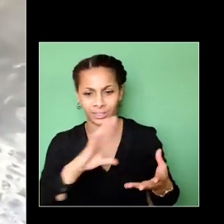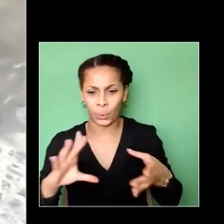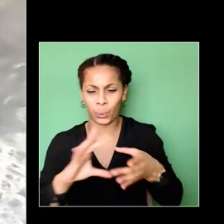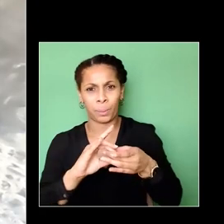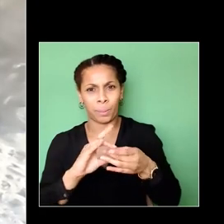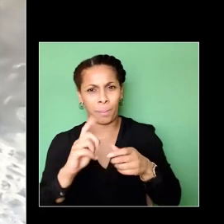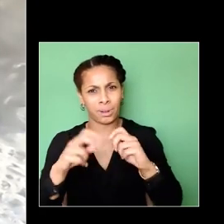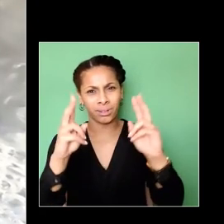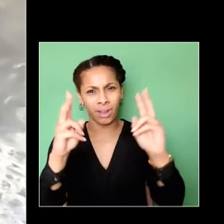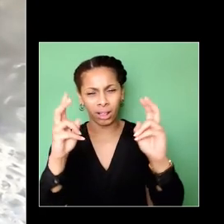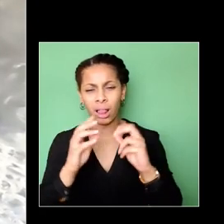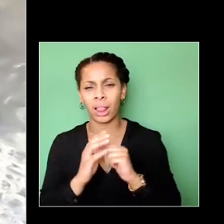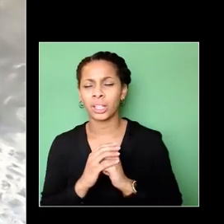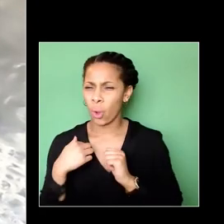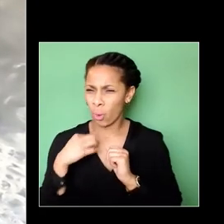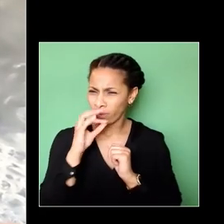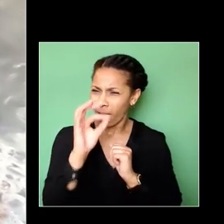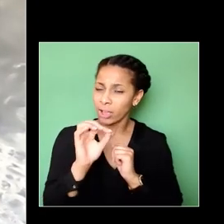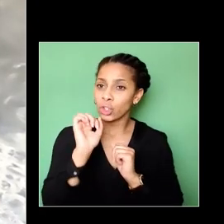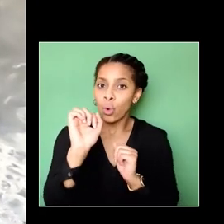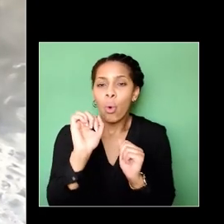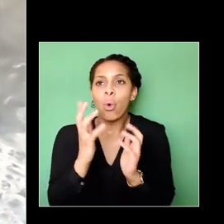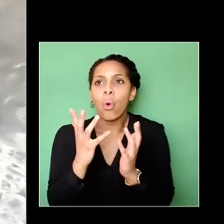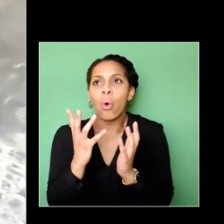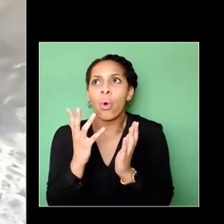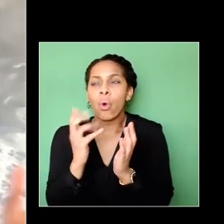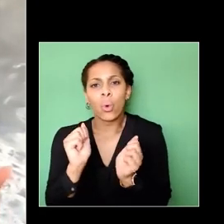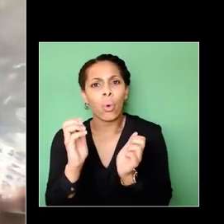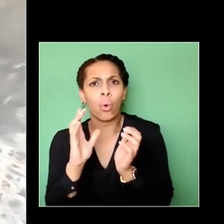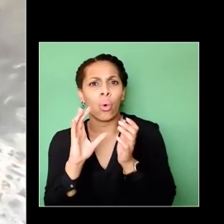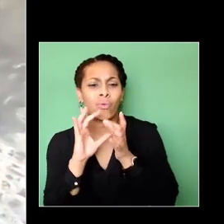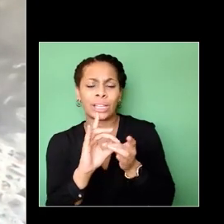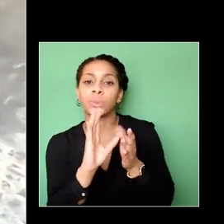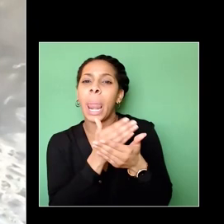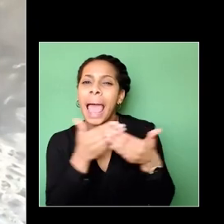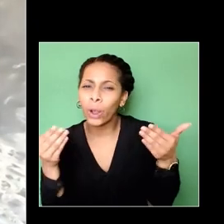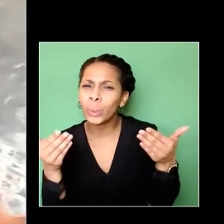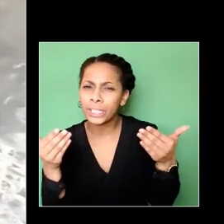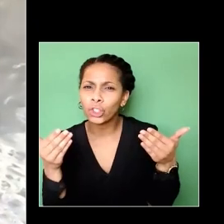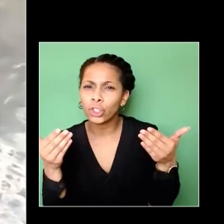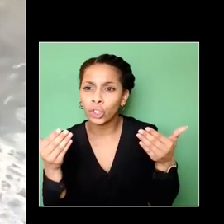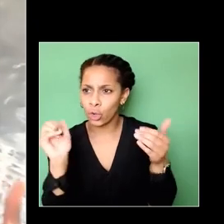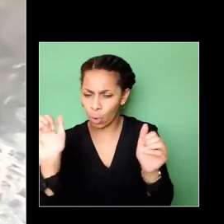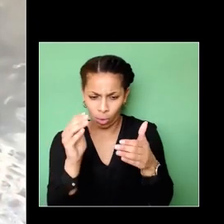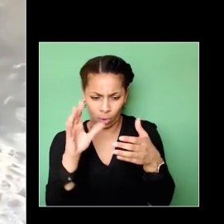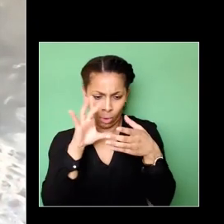your relationship to language and the way in which that relationship either is manifest in the writing or, as you have